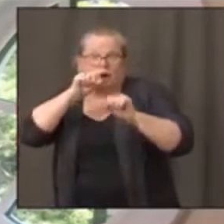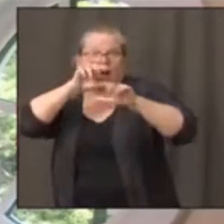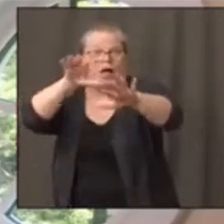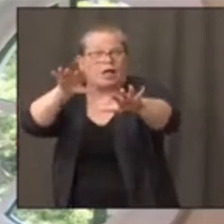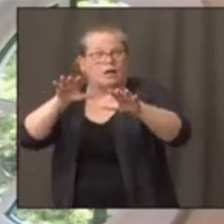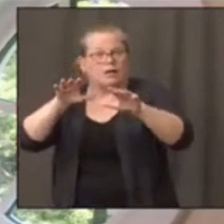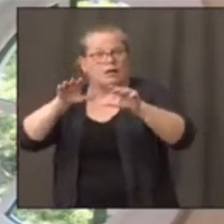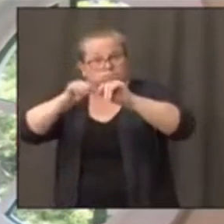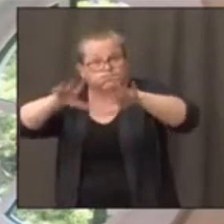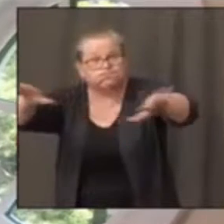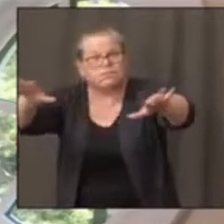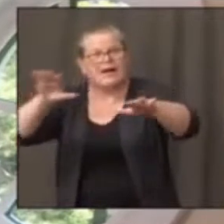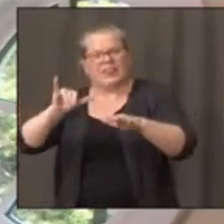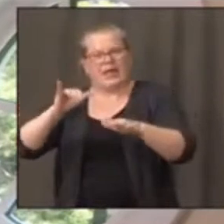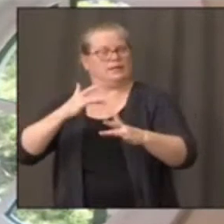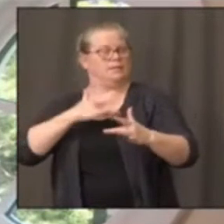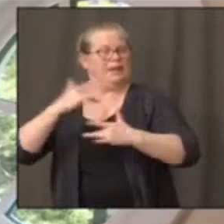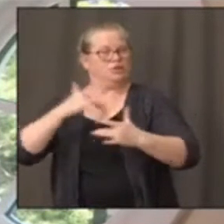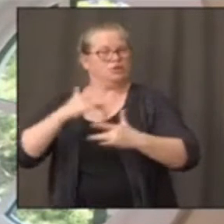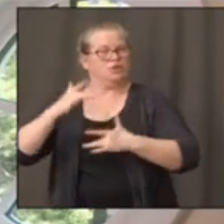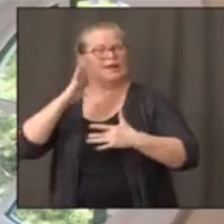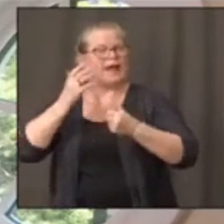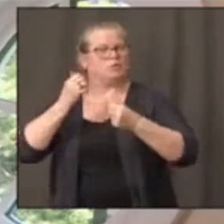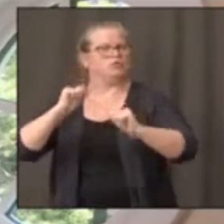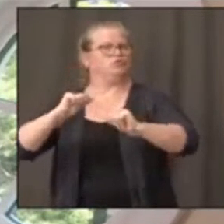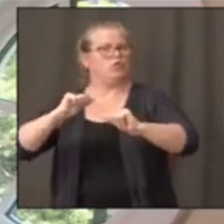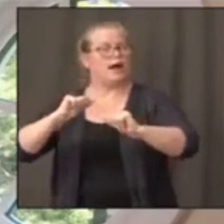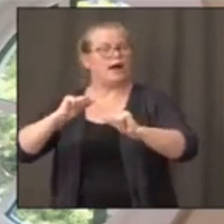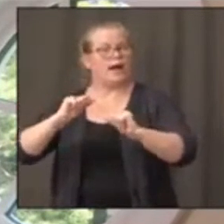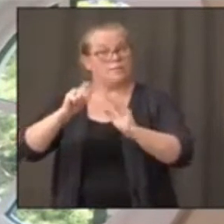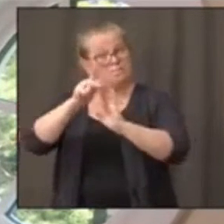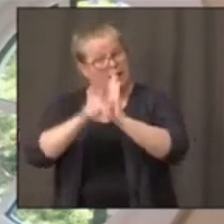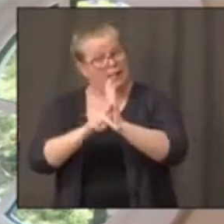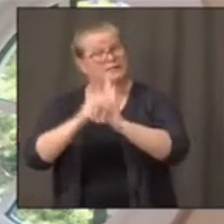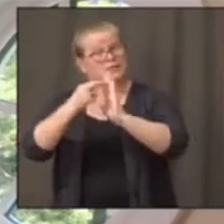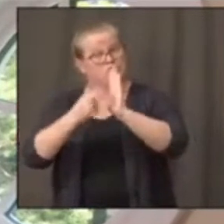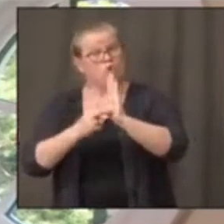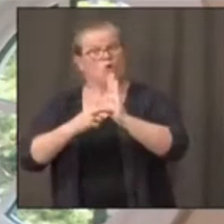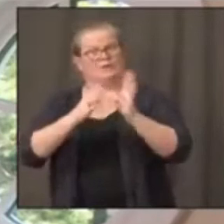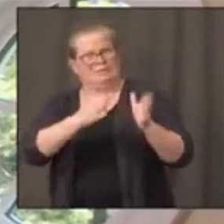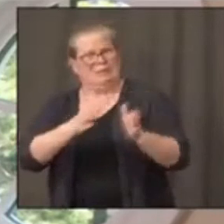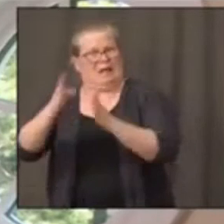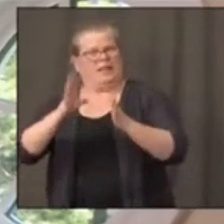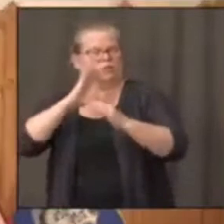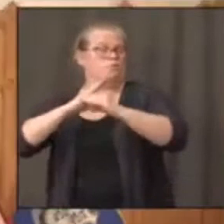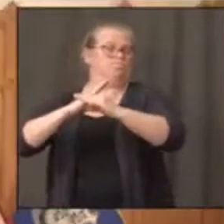what I'd be trying to guard against right now from a policy standpoint. Okay, thank you very much.